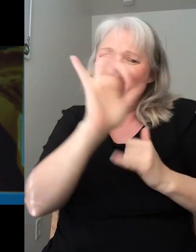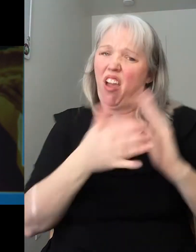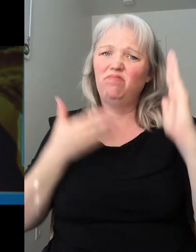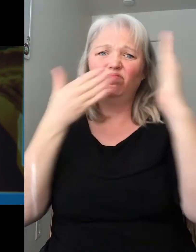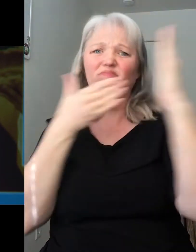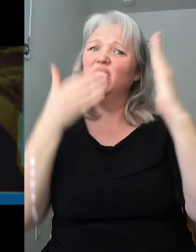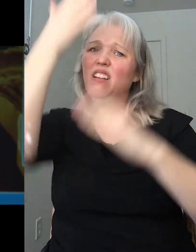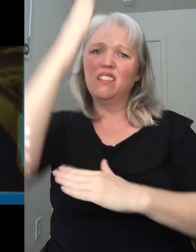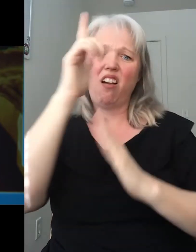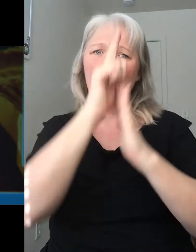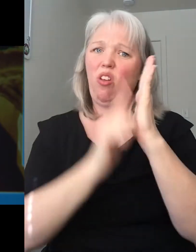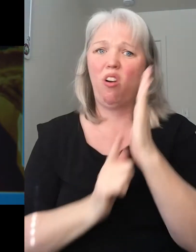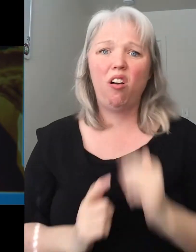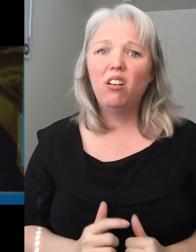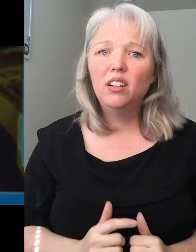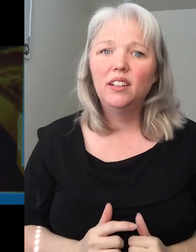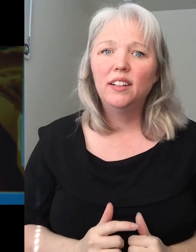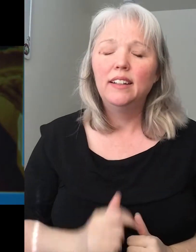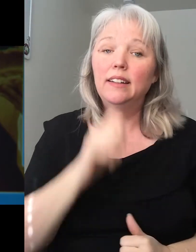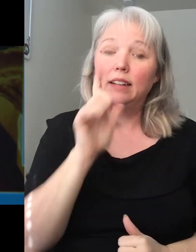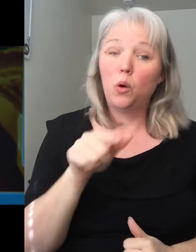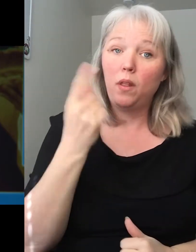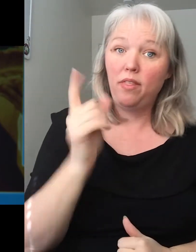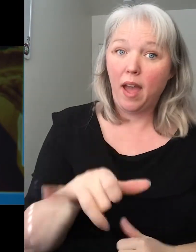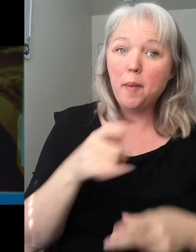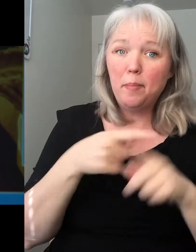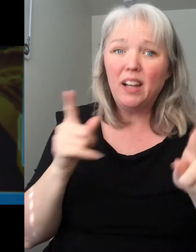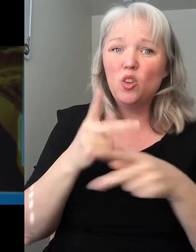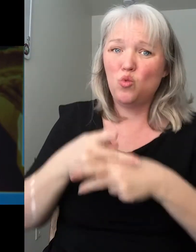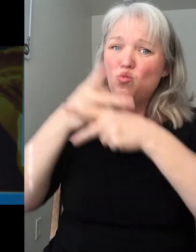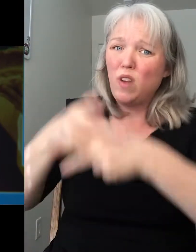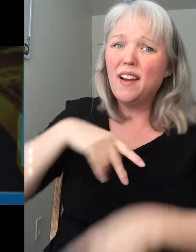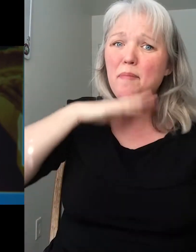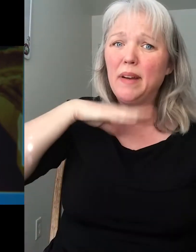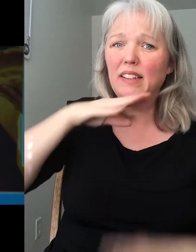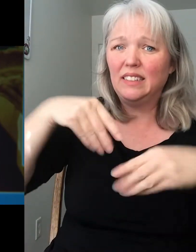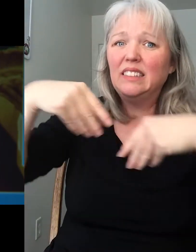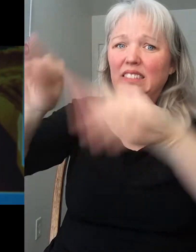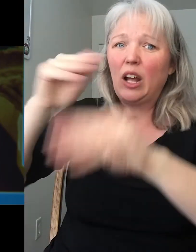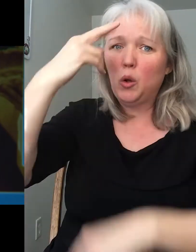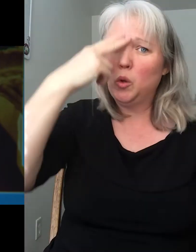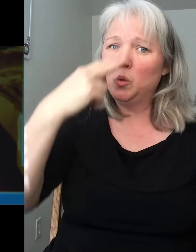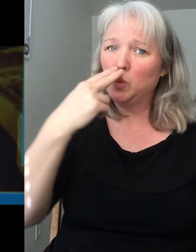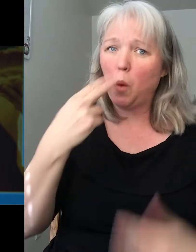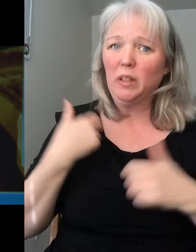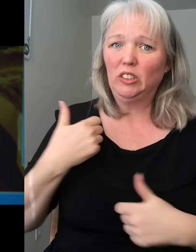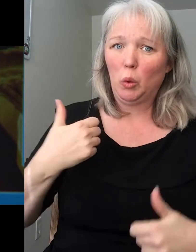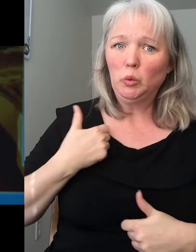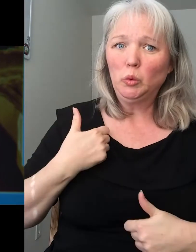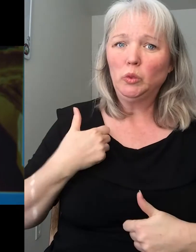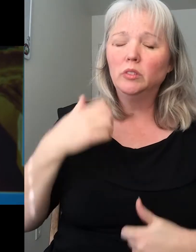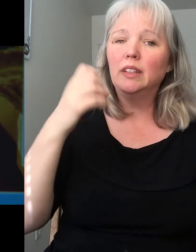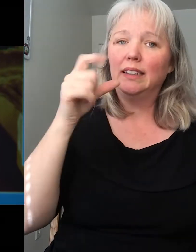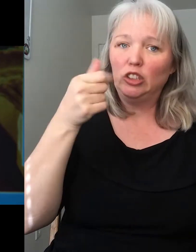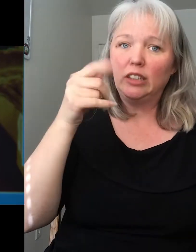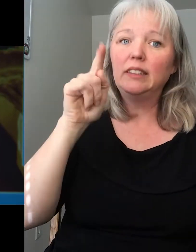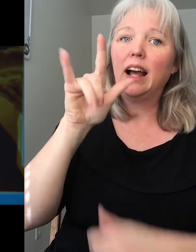law of God. Not only that, they're raising pigs to sell to Roman soldiers and to the